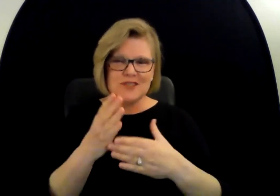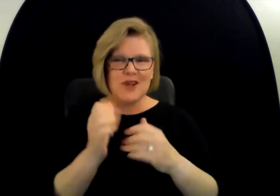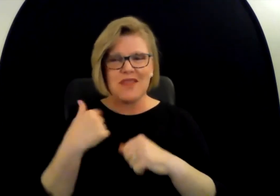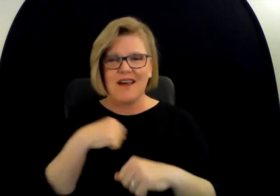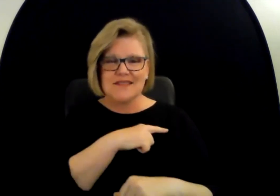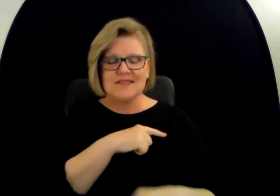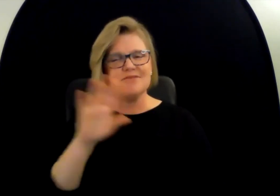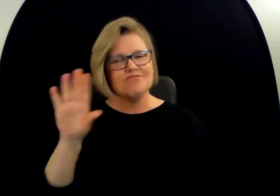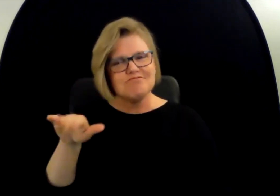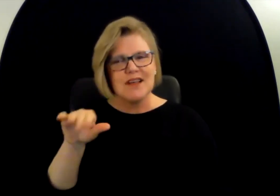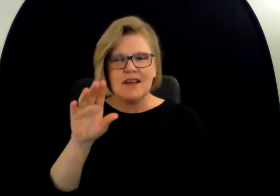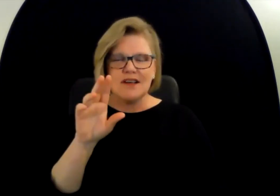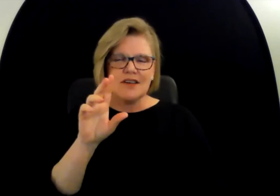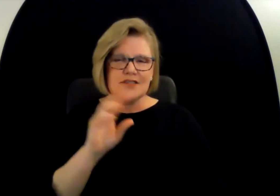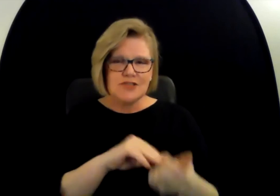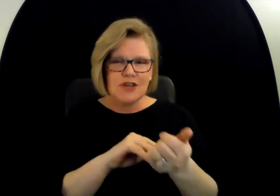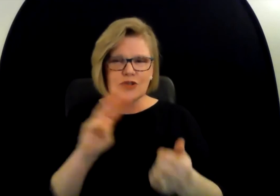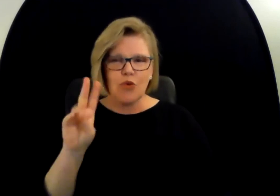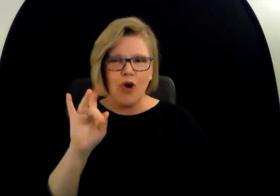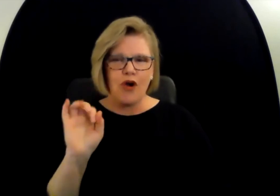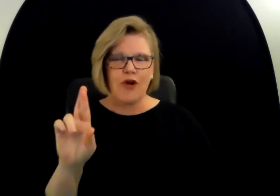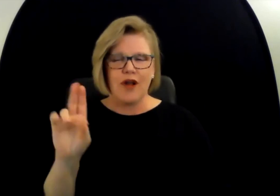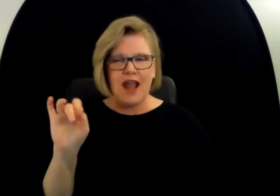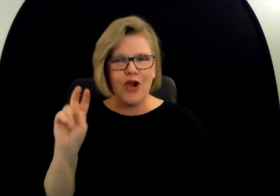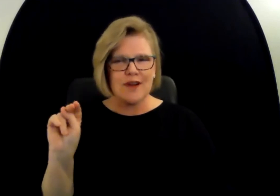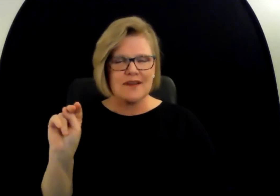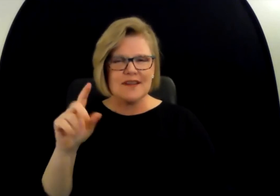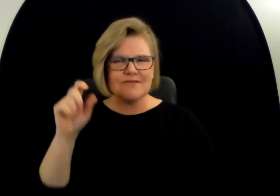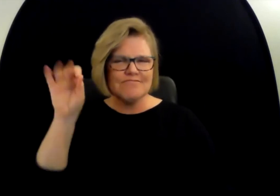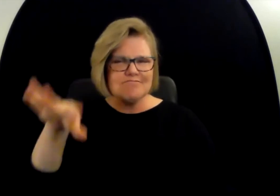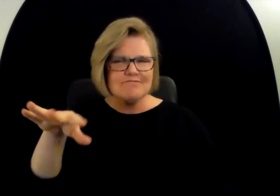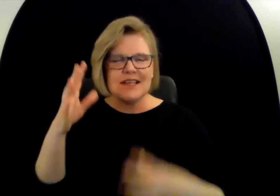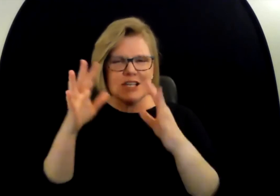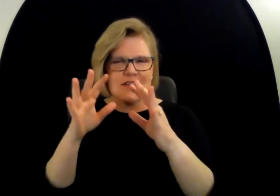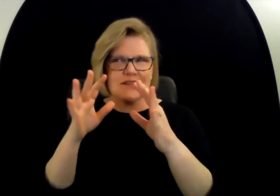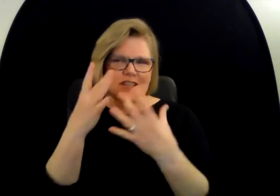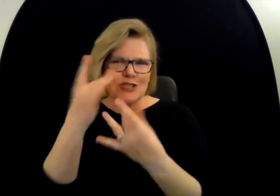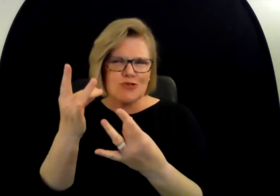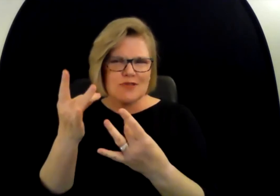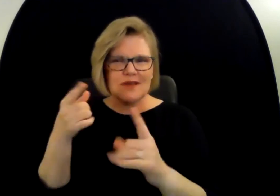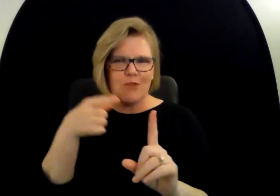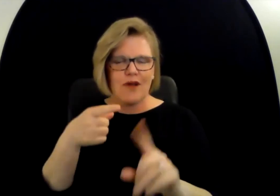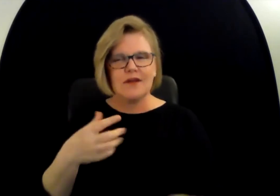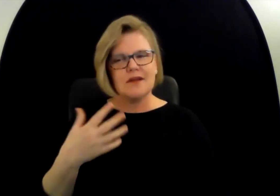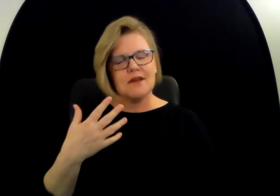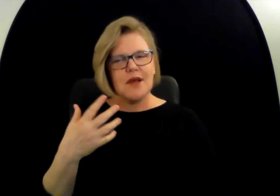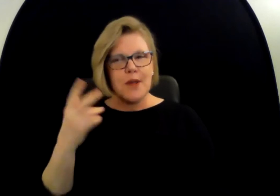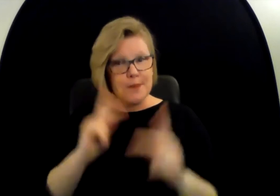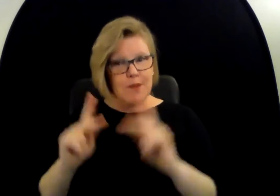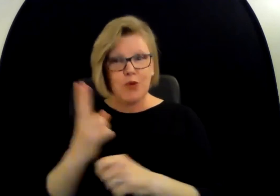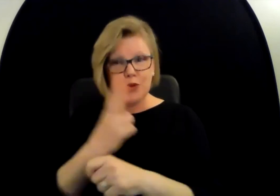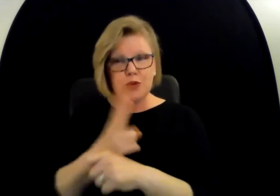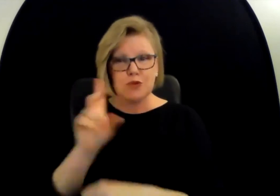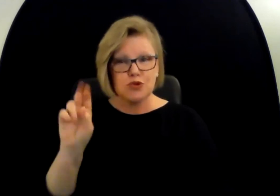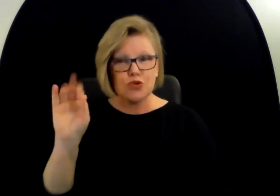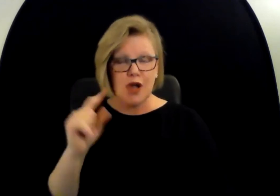Dr. Walker, Erin just brought up something that I think is an interesting point. We know that people use drugs for reasons often, and a